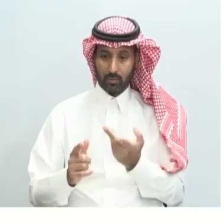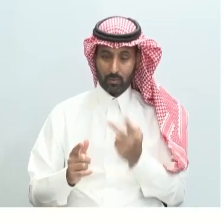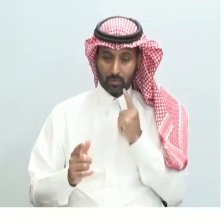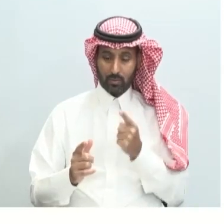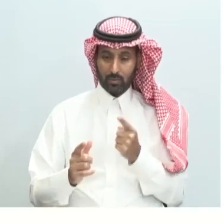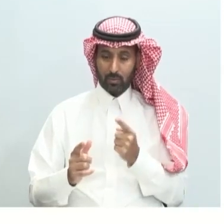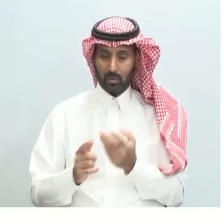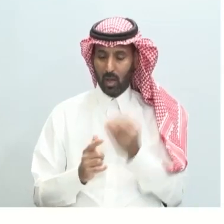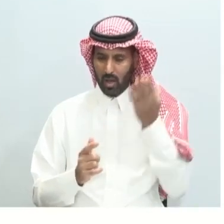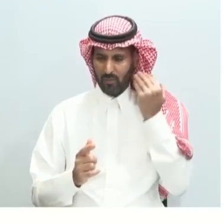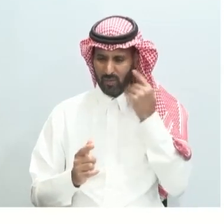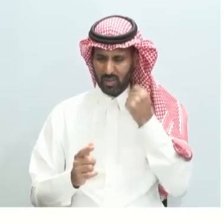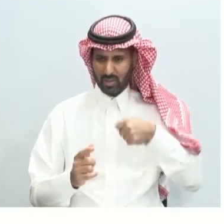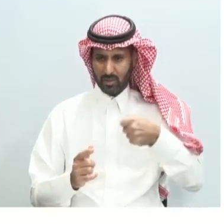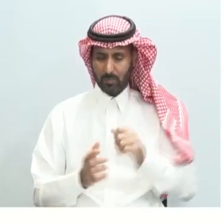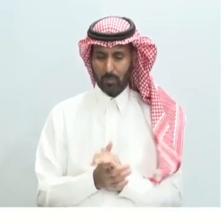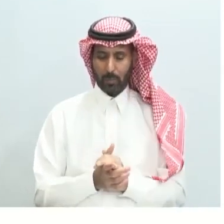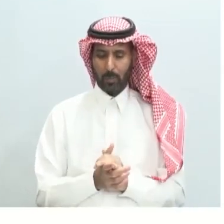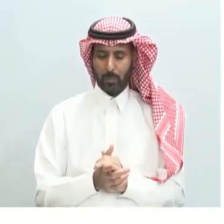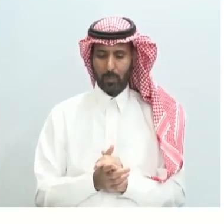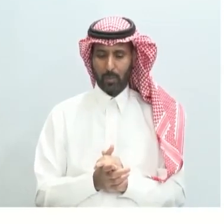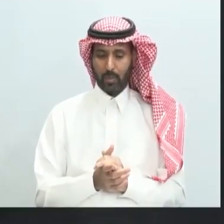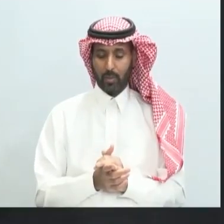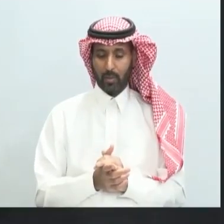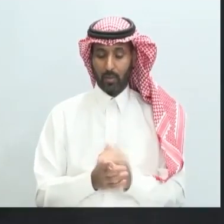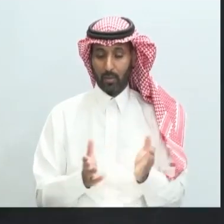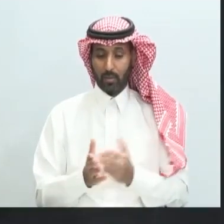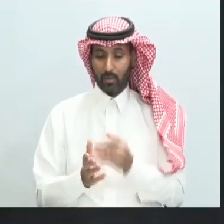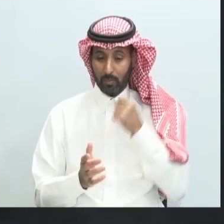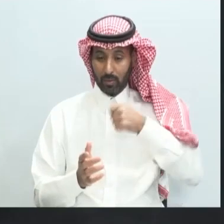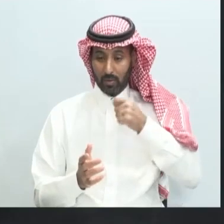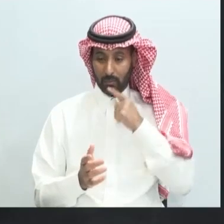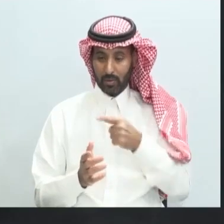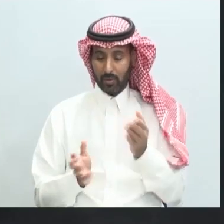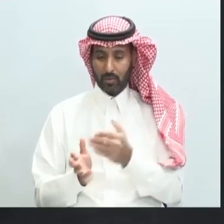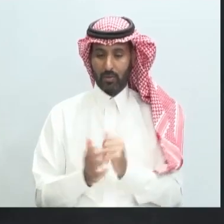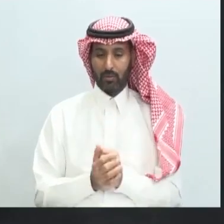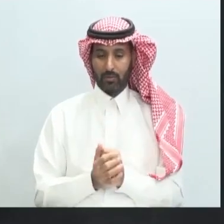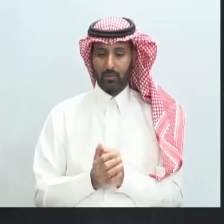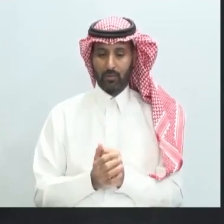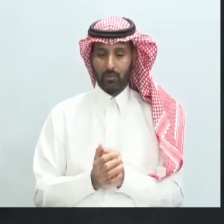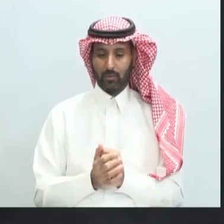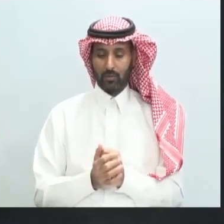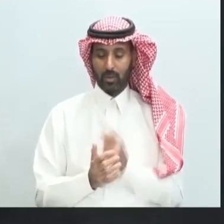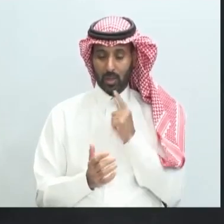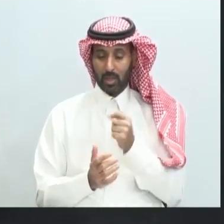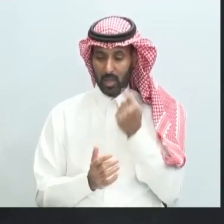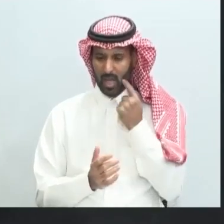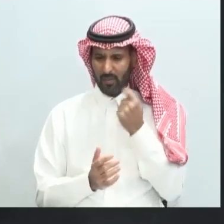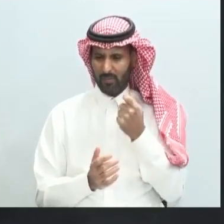but sometimes I forget. I forget to brush my teeth. This is why I have